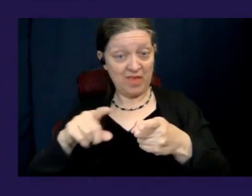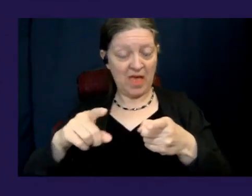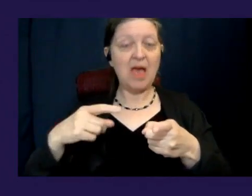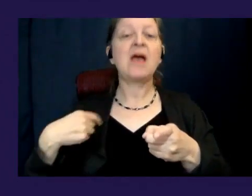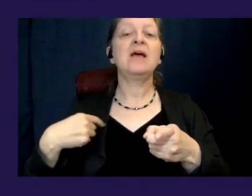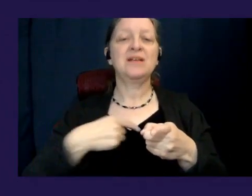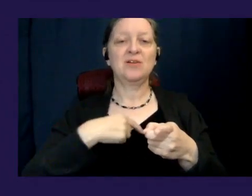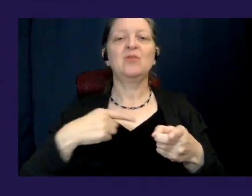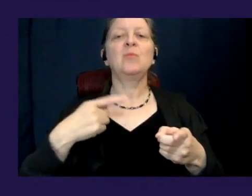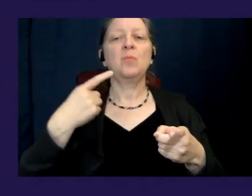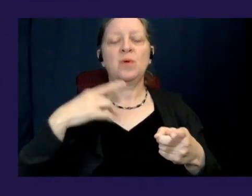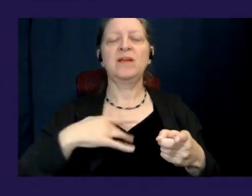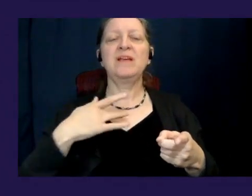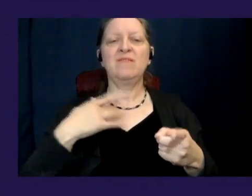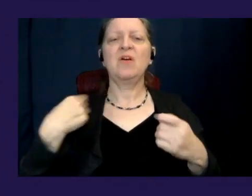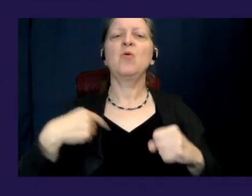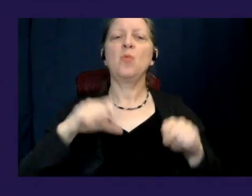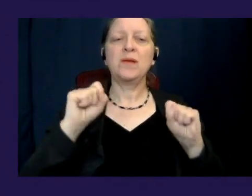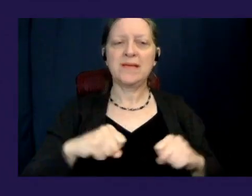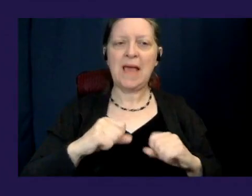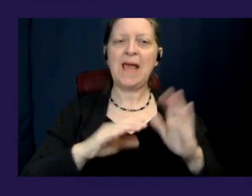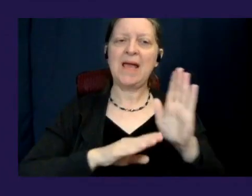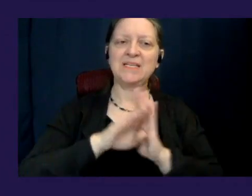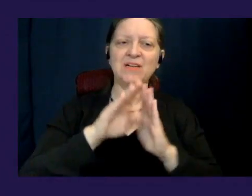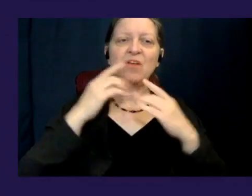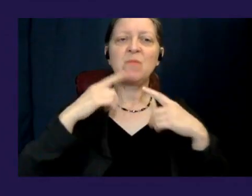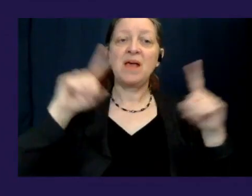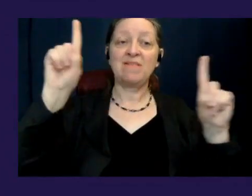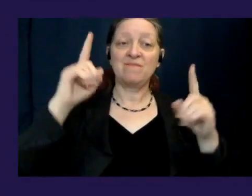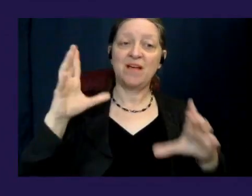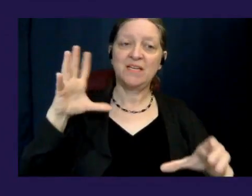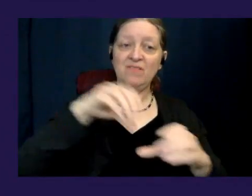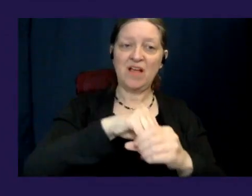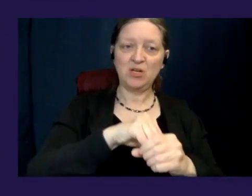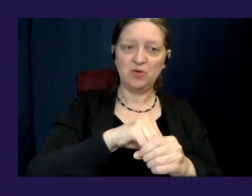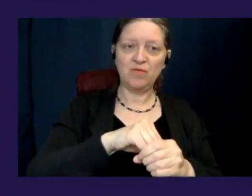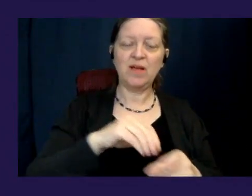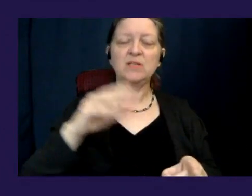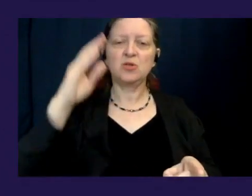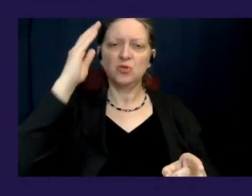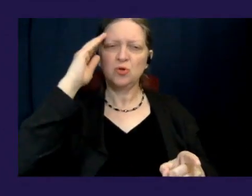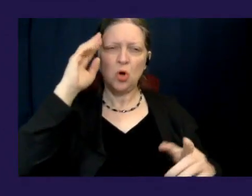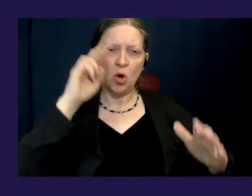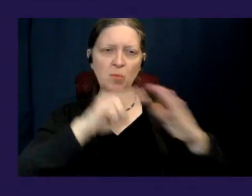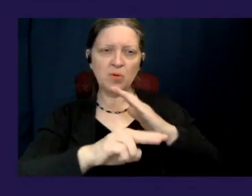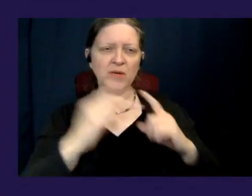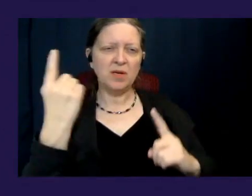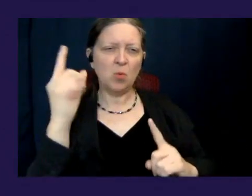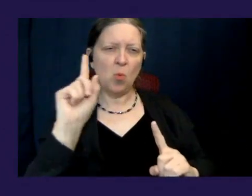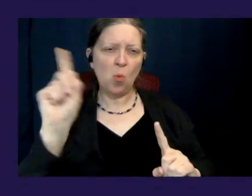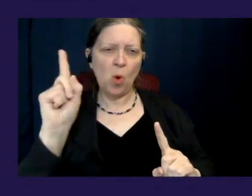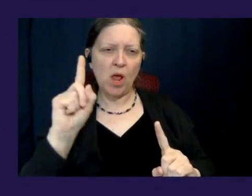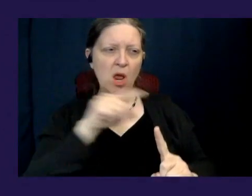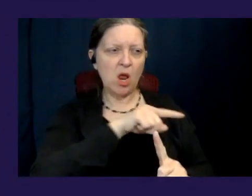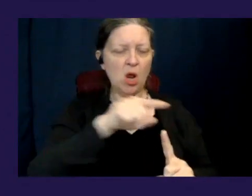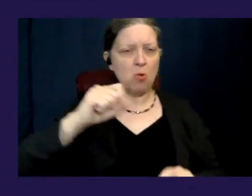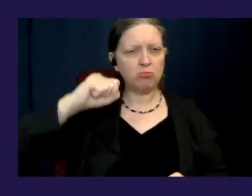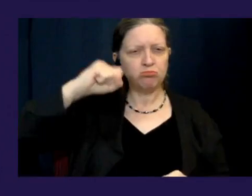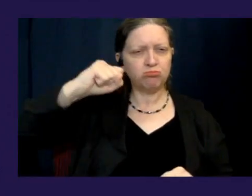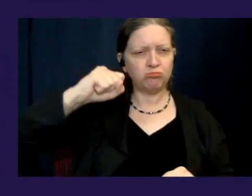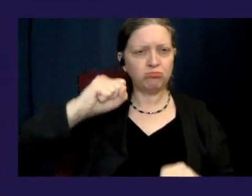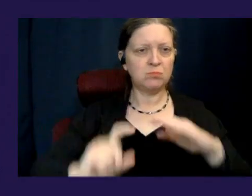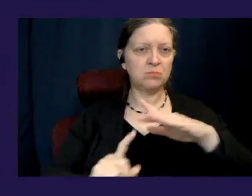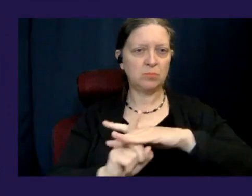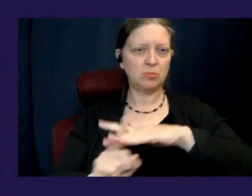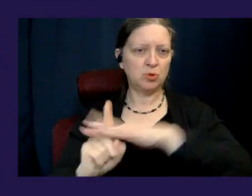to know then when the pushback, if there's pushback, where it will come from. So you're looking at a subset here of